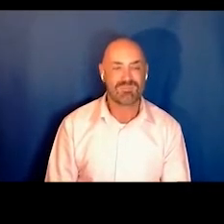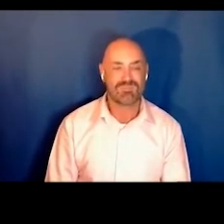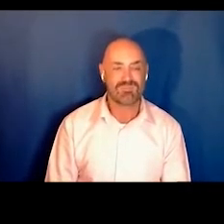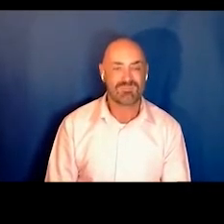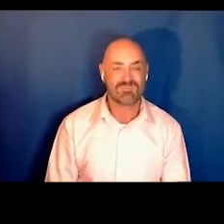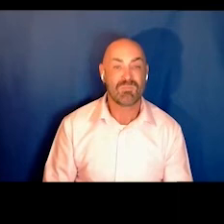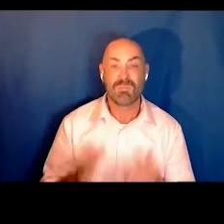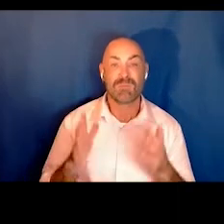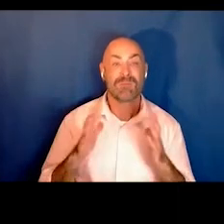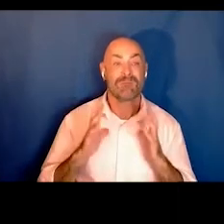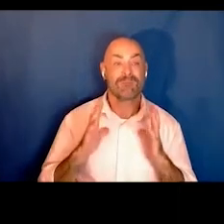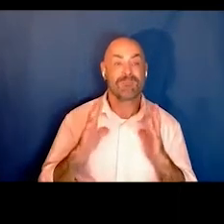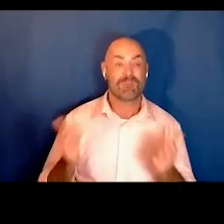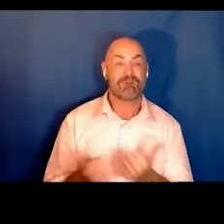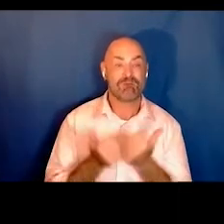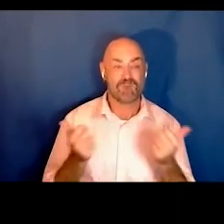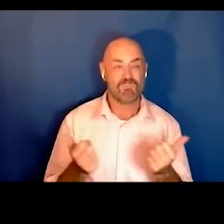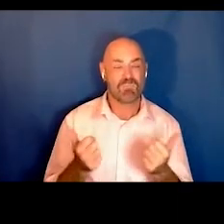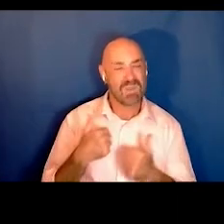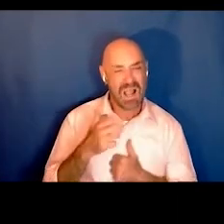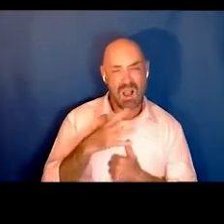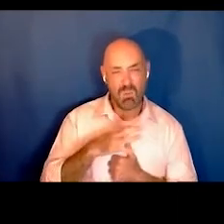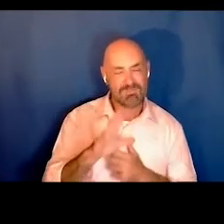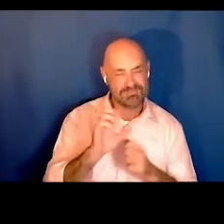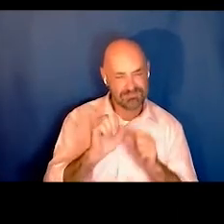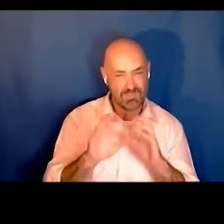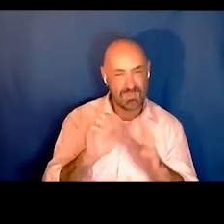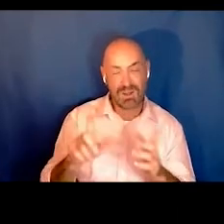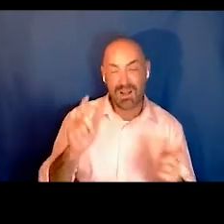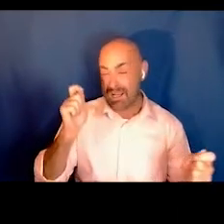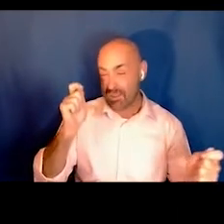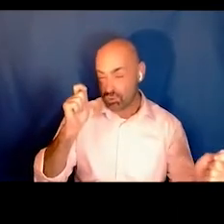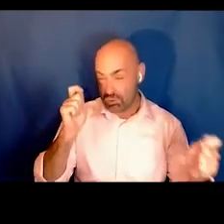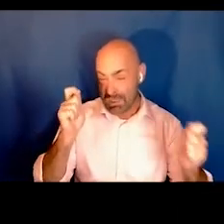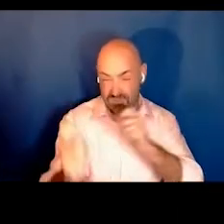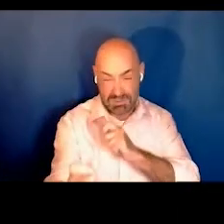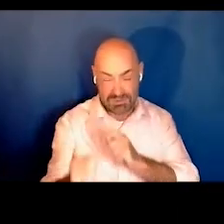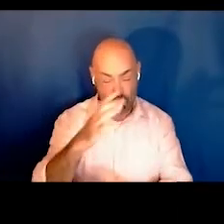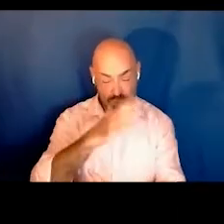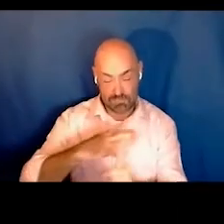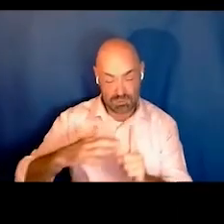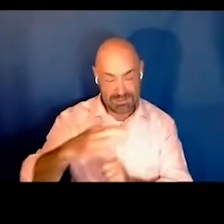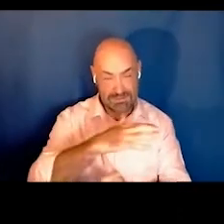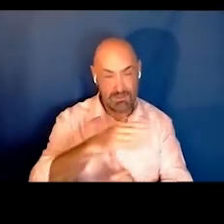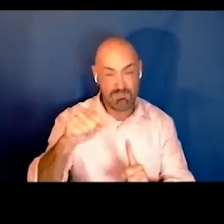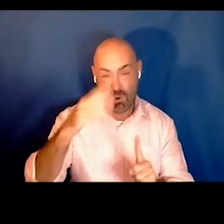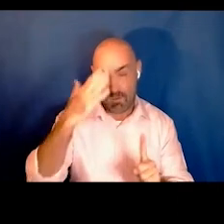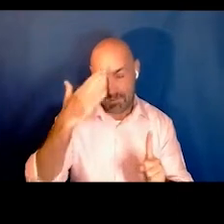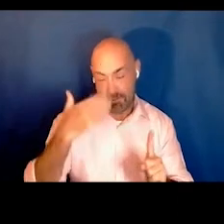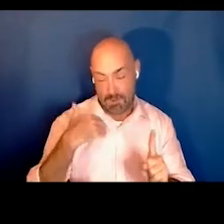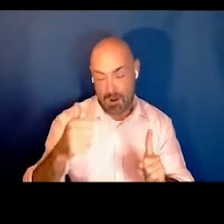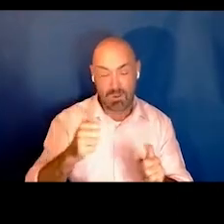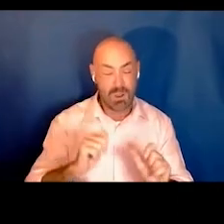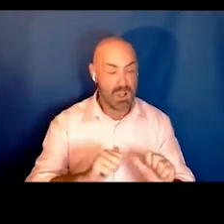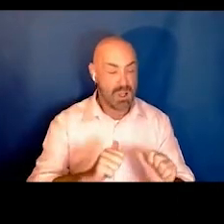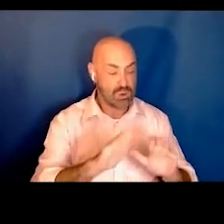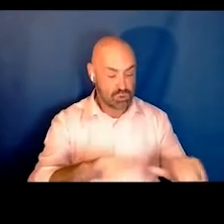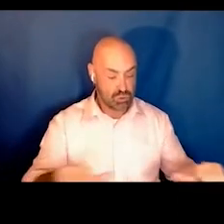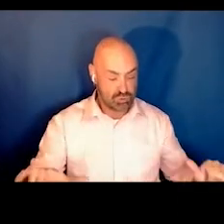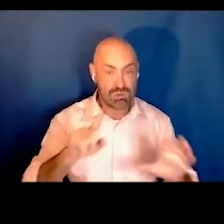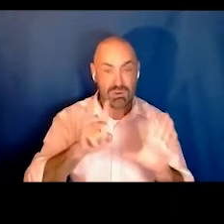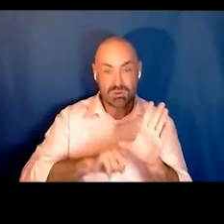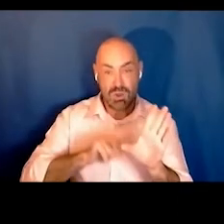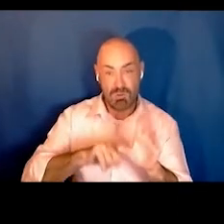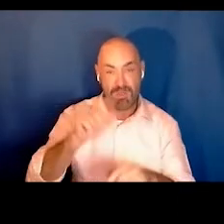In closing, I'd like to outline that the transformation of society we need for the mental health and well-being of children and young people